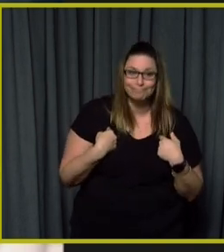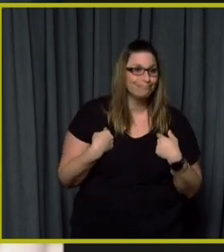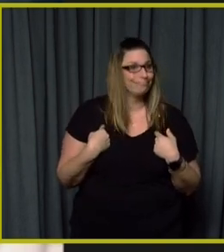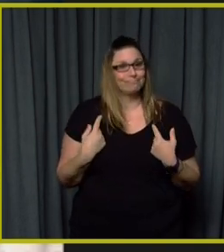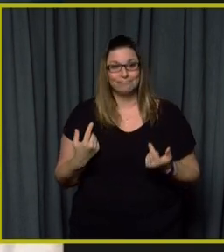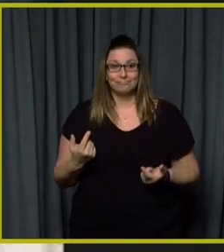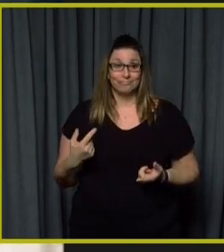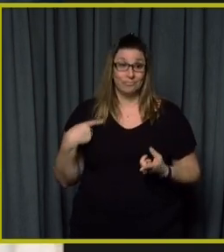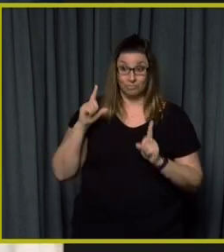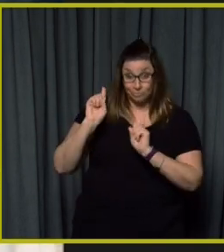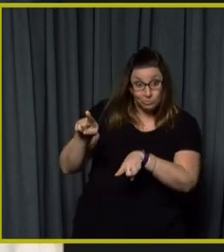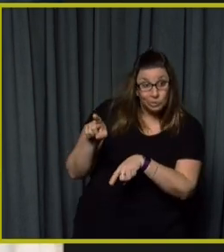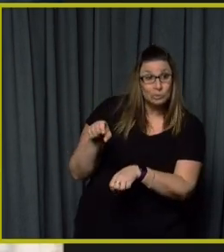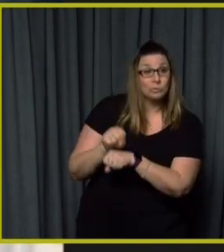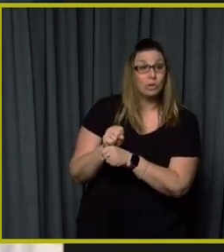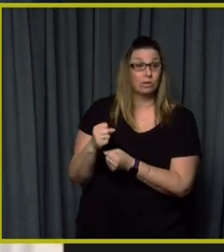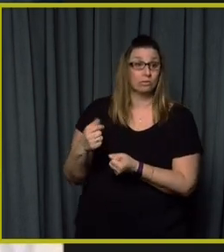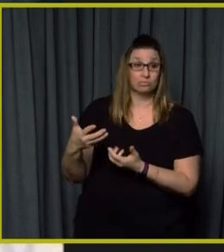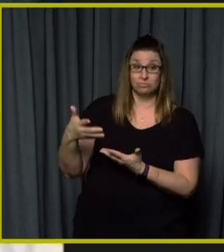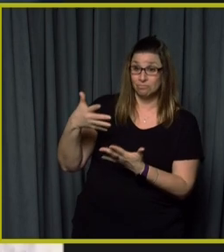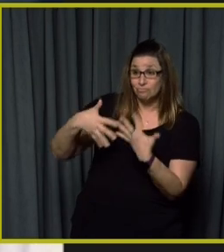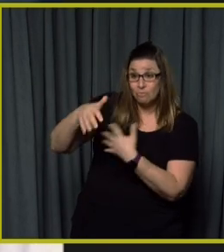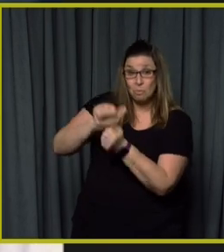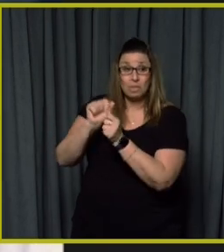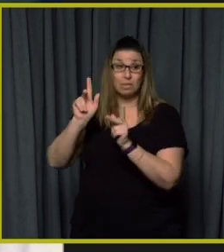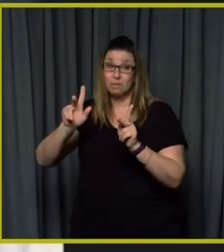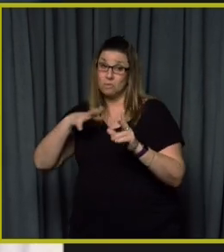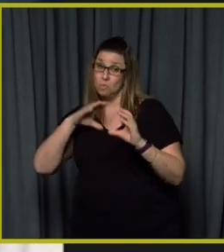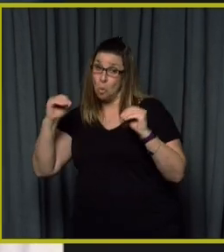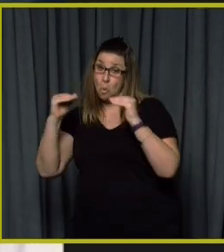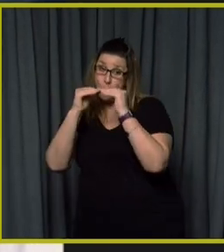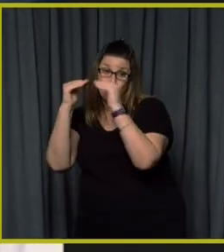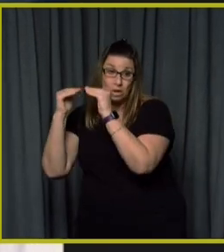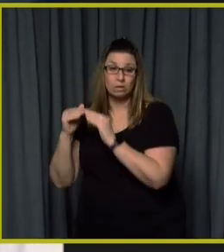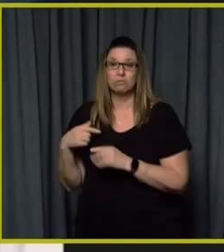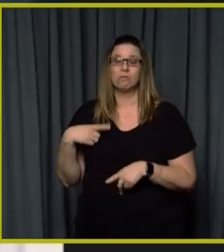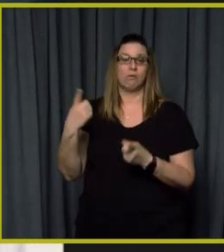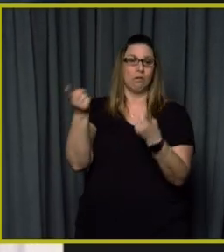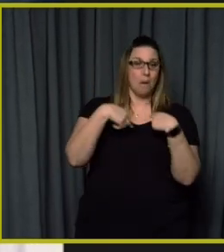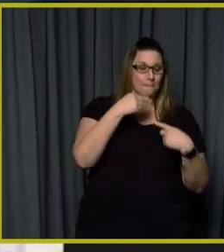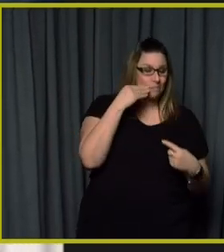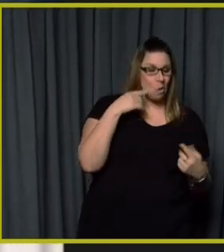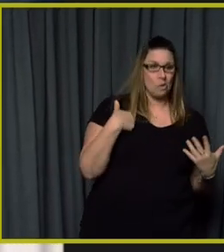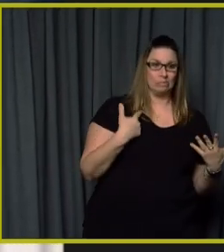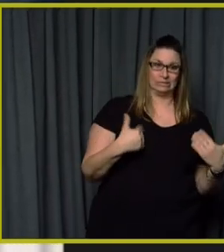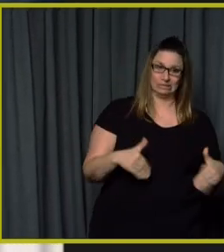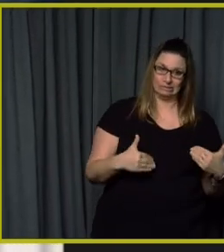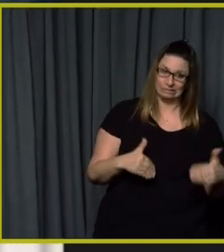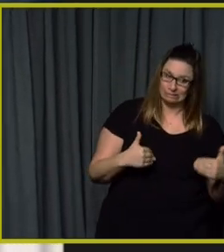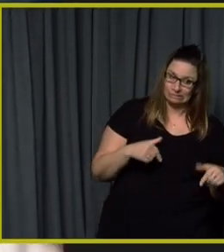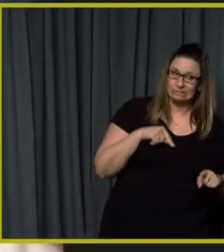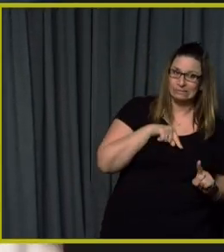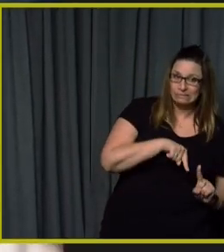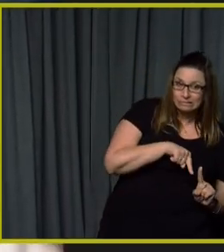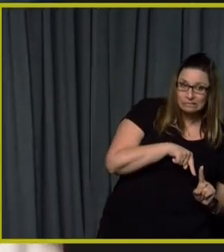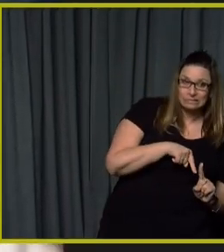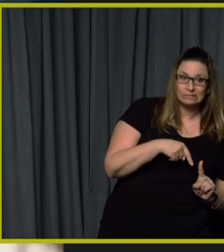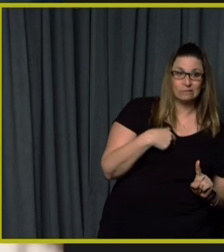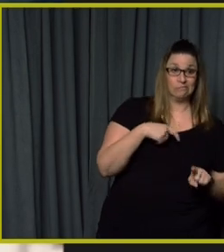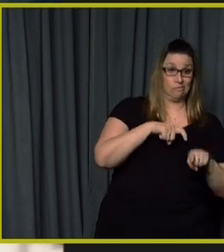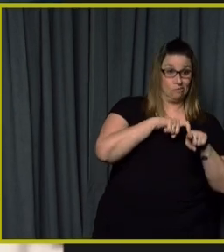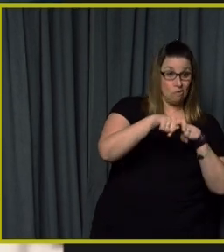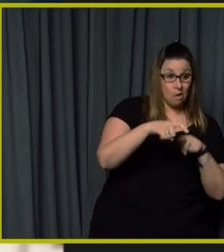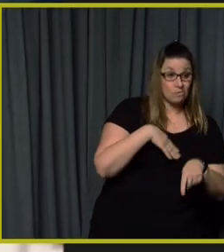home to my family. I have to return home. And when I do return home, I call to let my daughter know that I'm here,